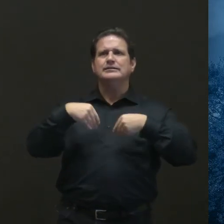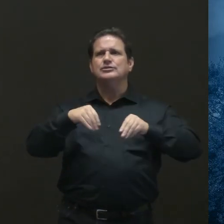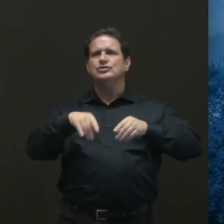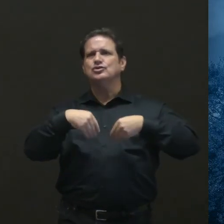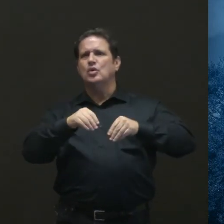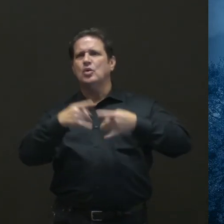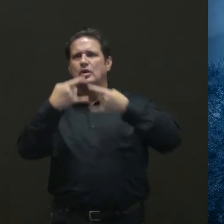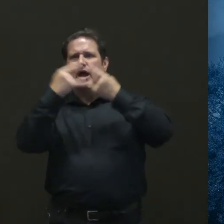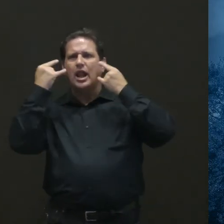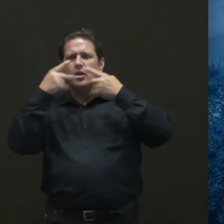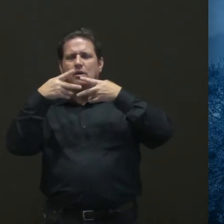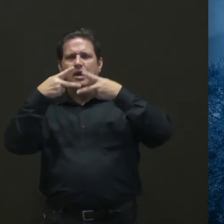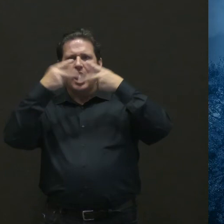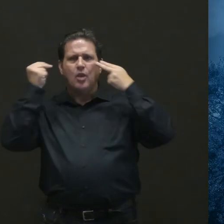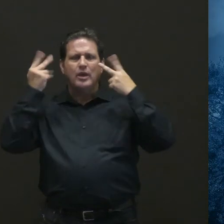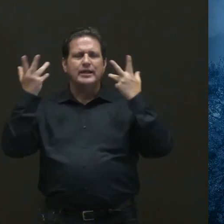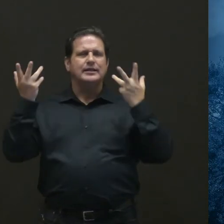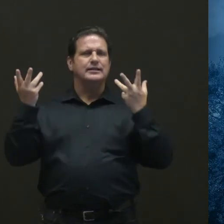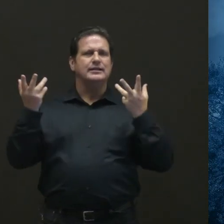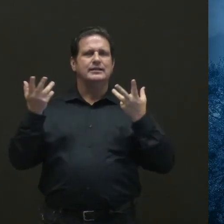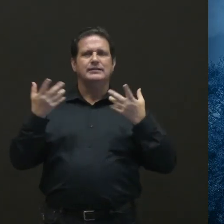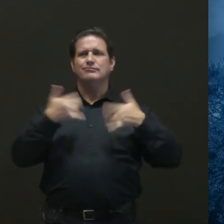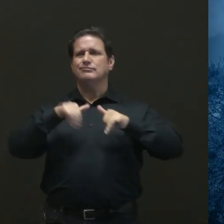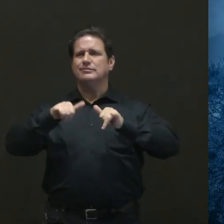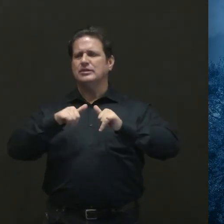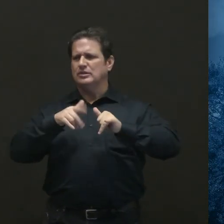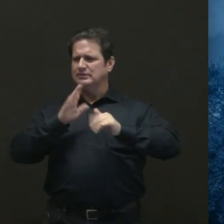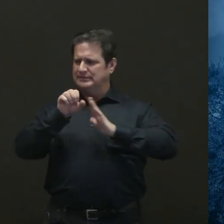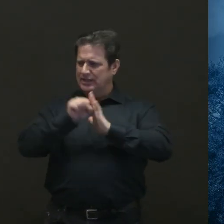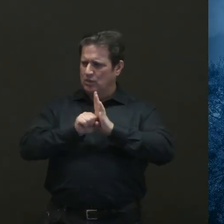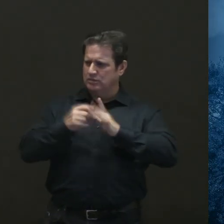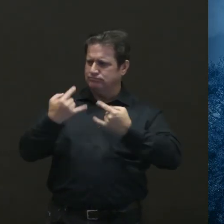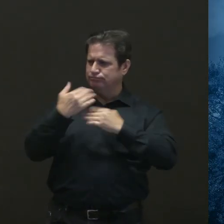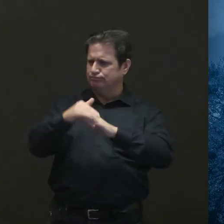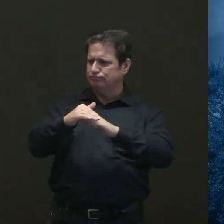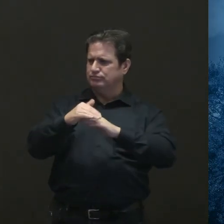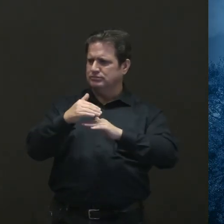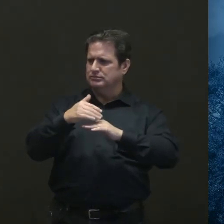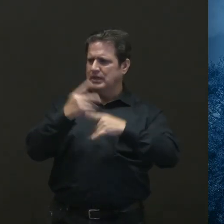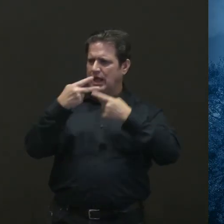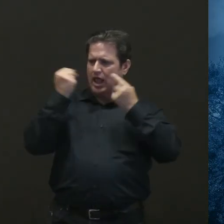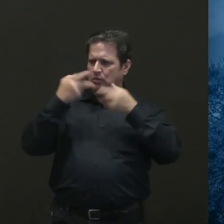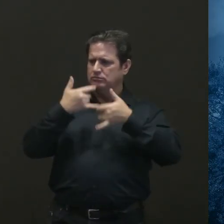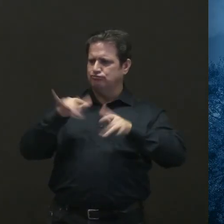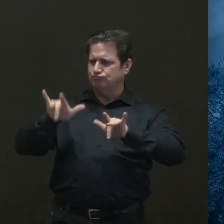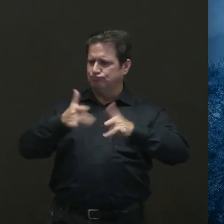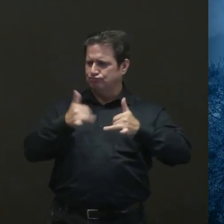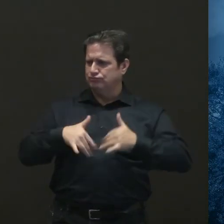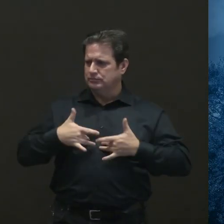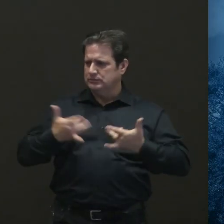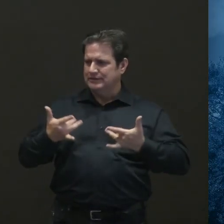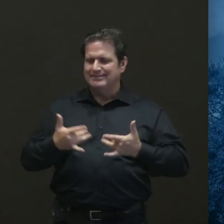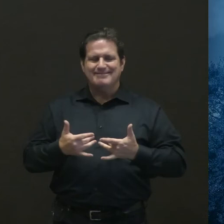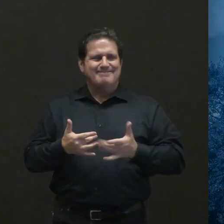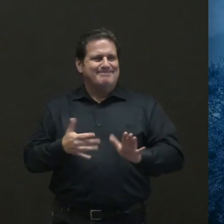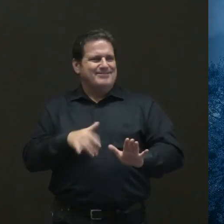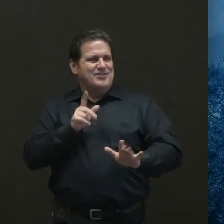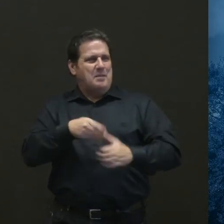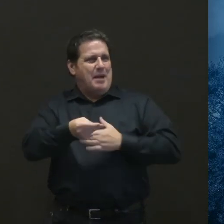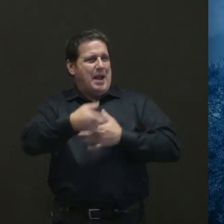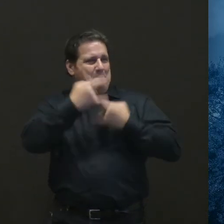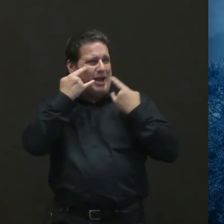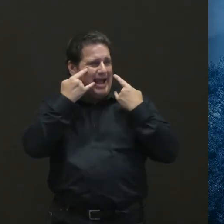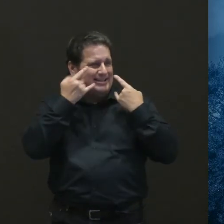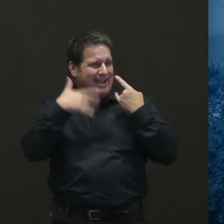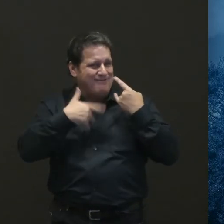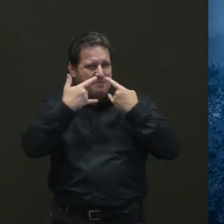decorations showing up in yards, will the state restrict trick-or-treating because of COVID-19? Well, nobody's going to have to buy a mask, that's for